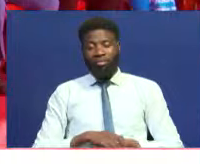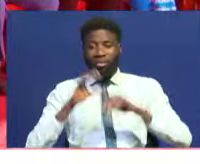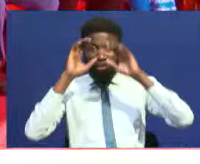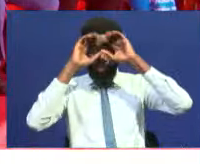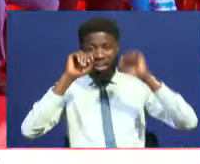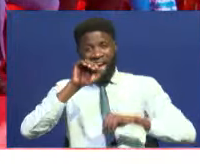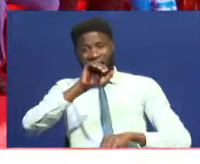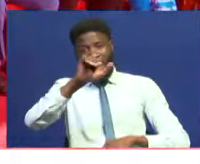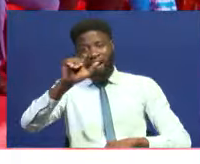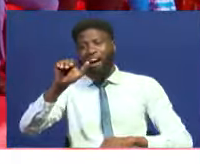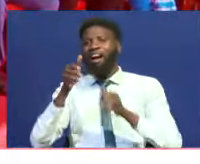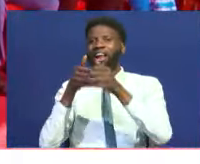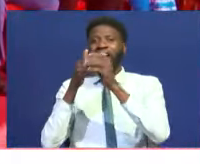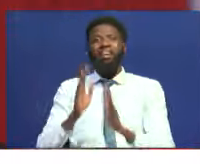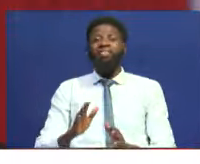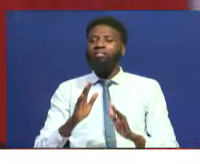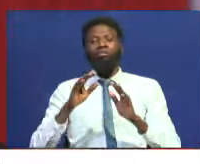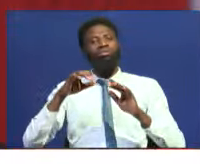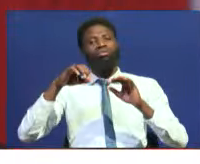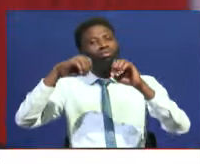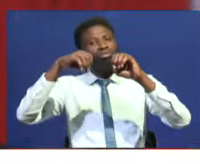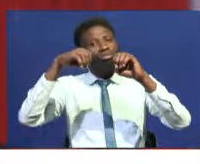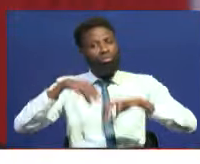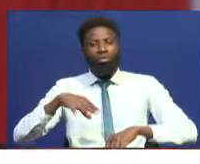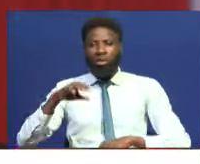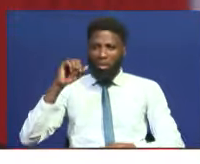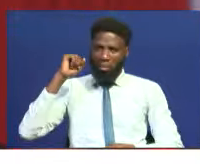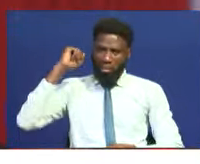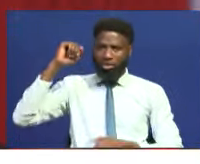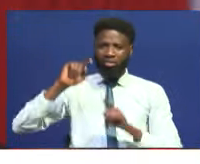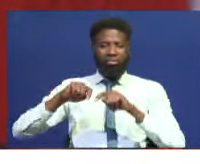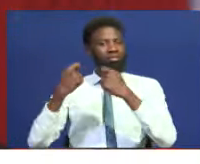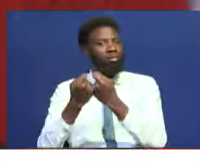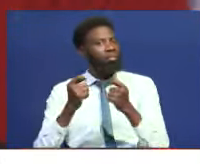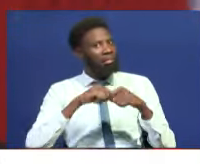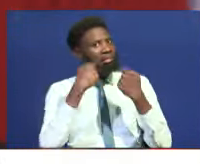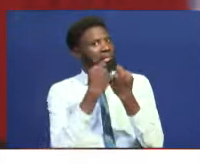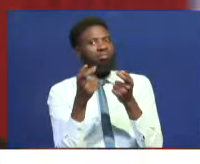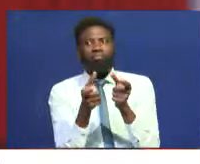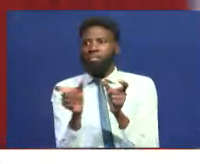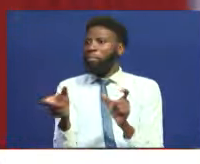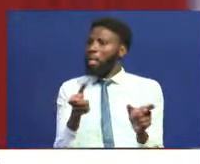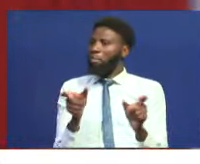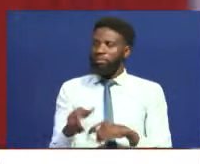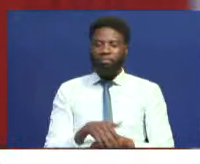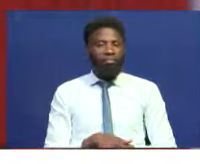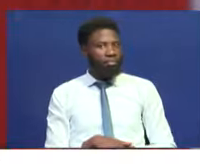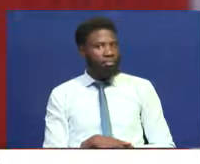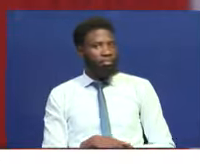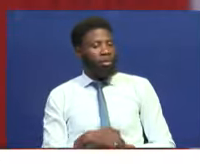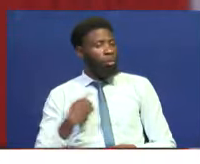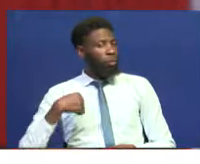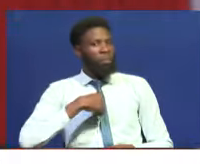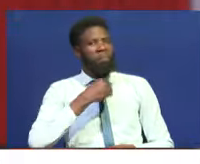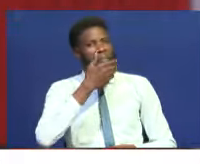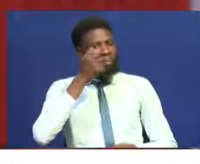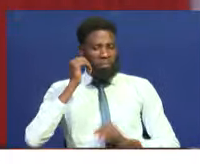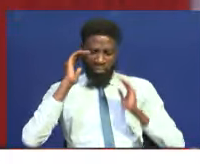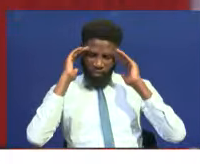country. Let us focus our energy, let us focus our attention in the transformation of